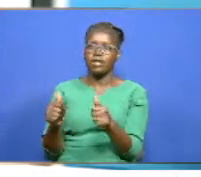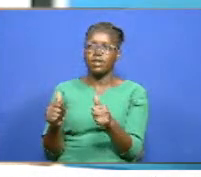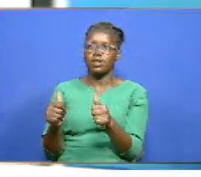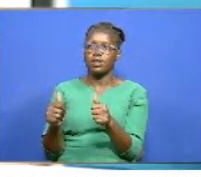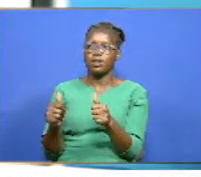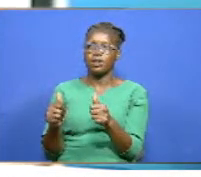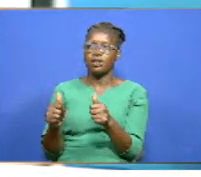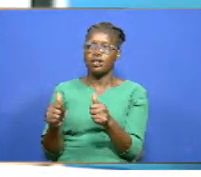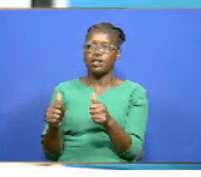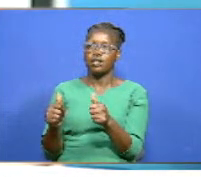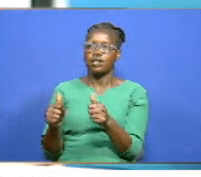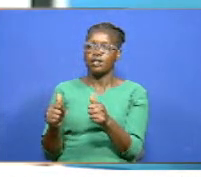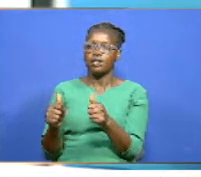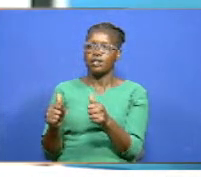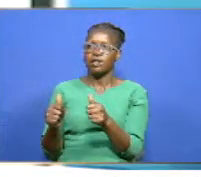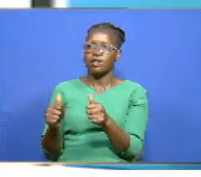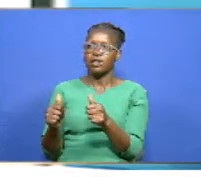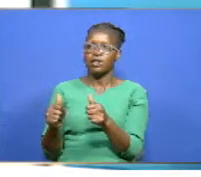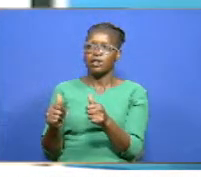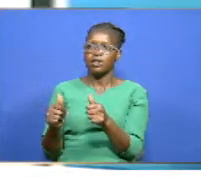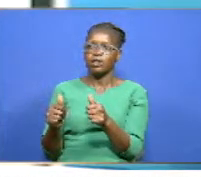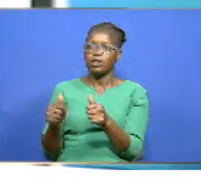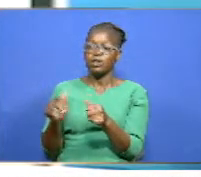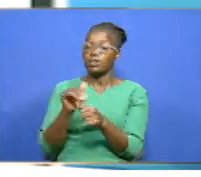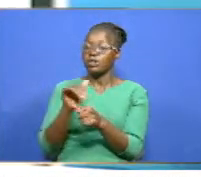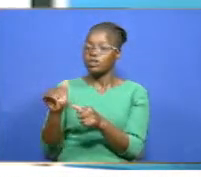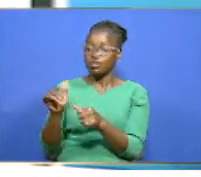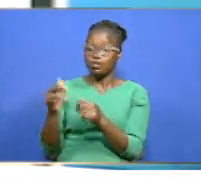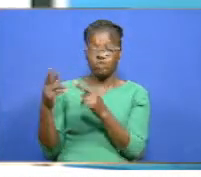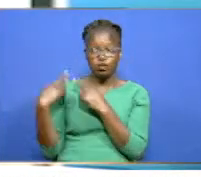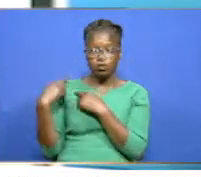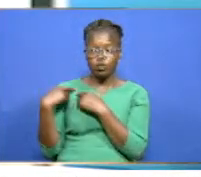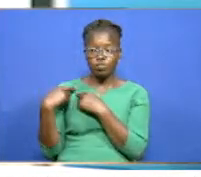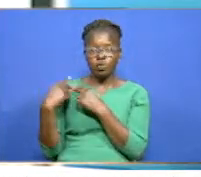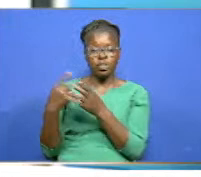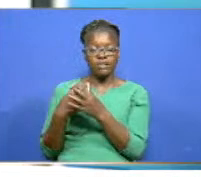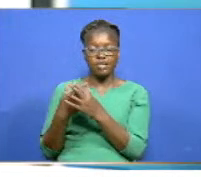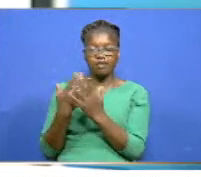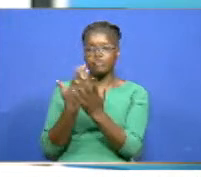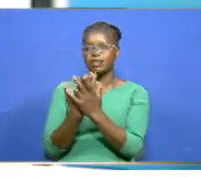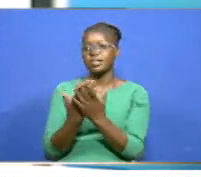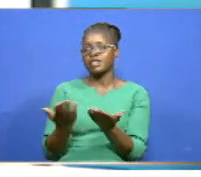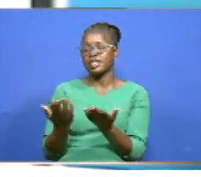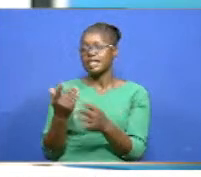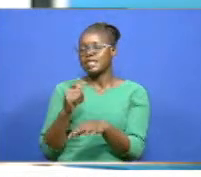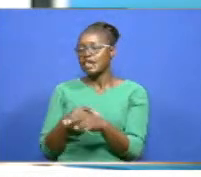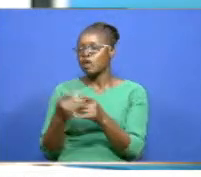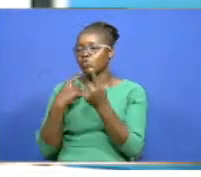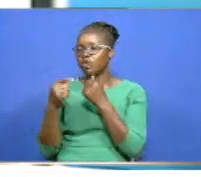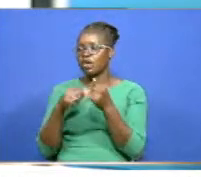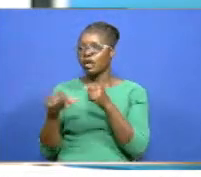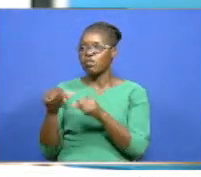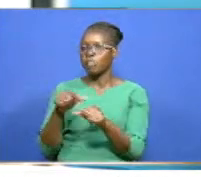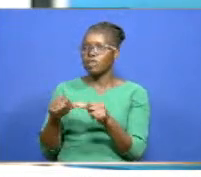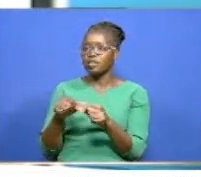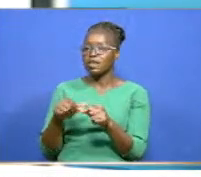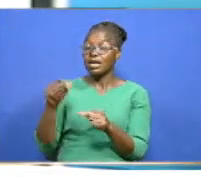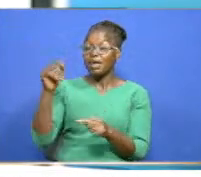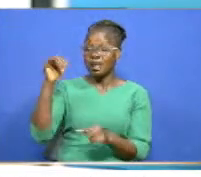and those that are culpable are brought into the book. Because you see, the moment you're even talking about aspects of